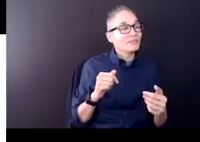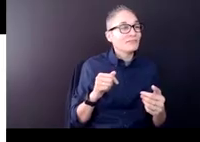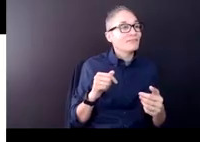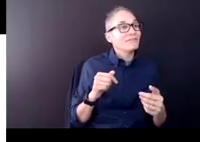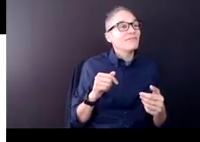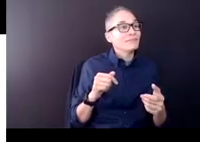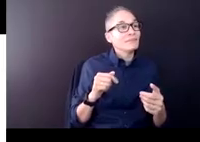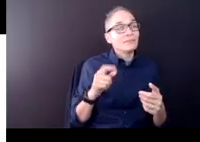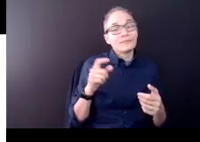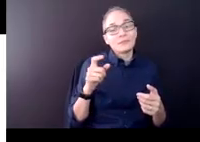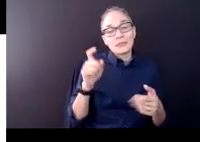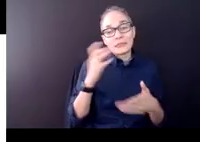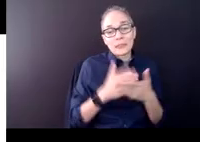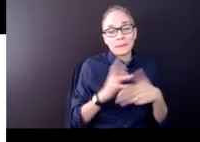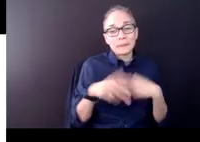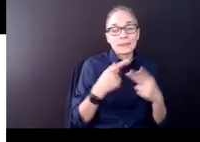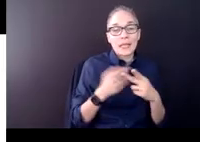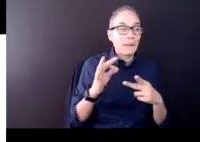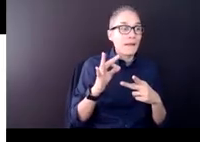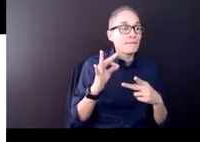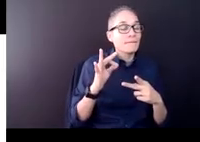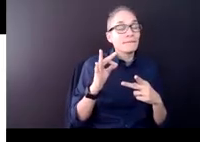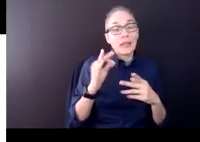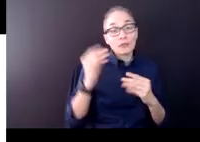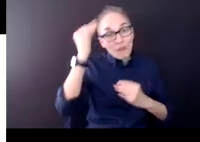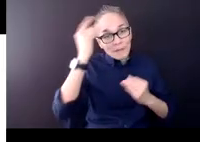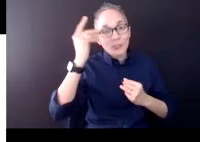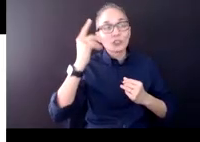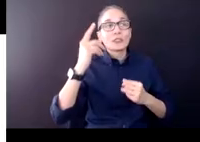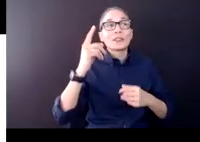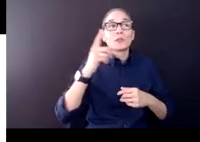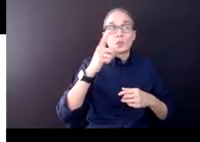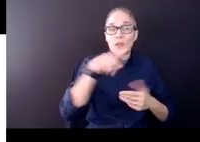reflection, some type of disclosure after an assignment is due, I think that's helpful.